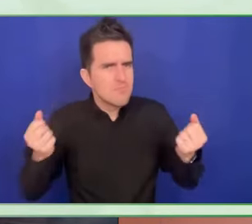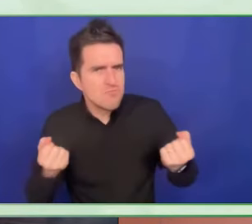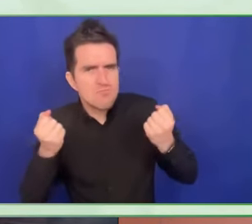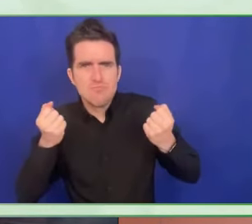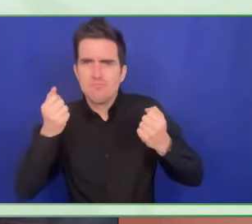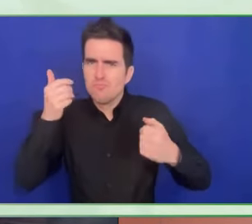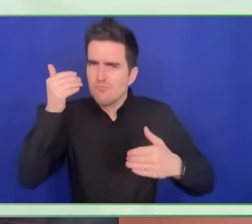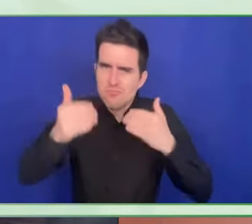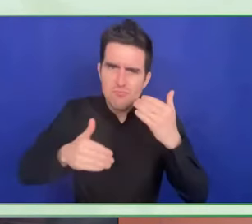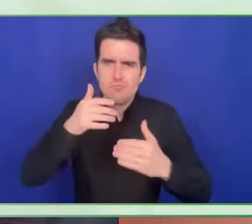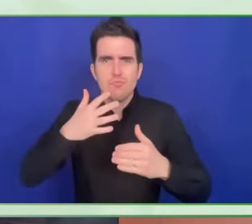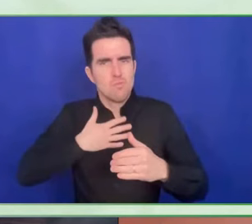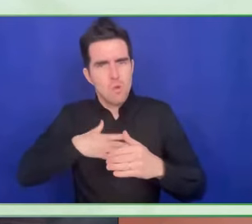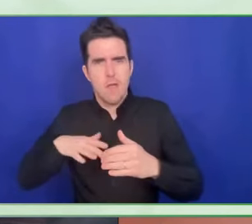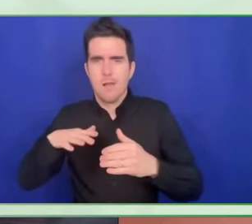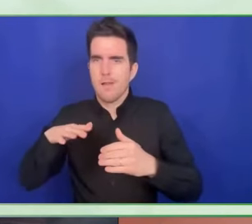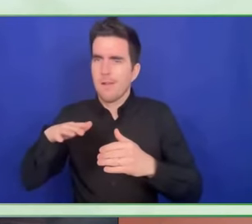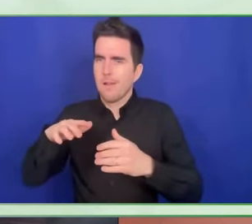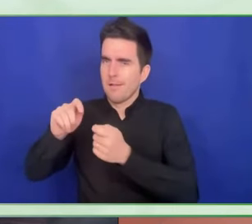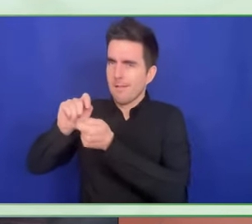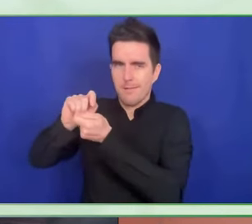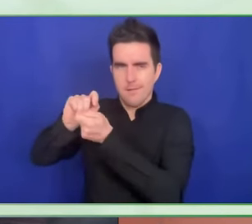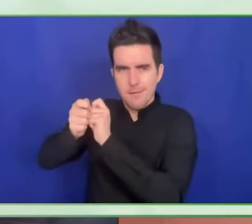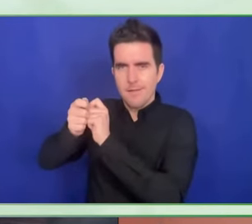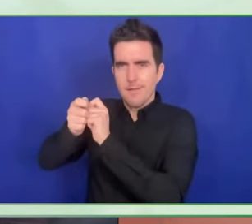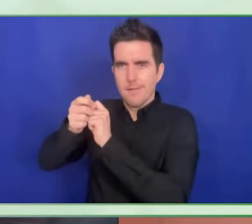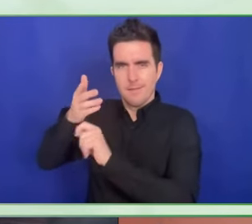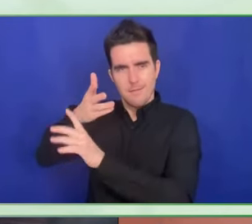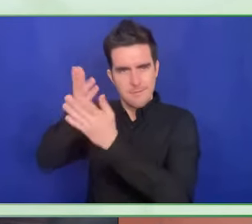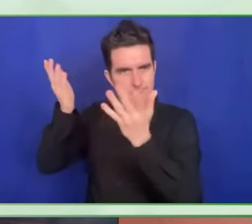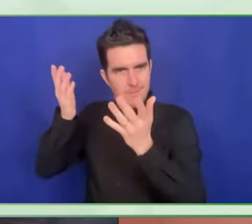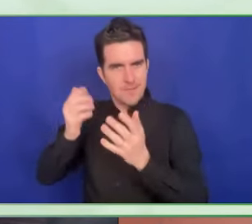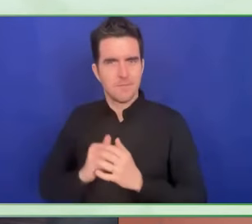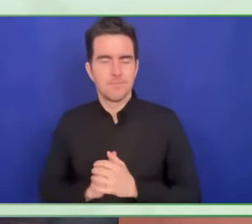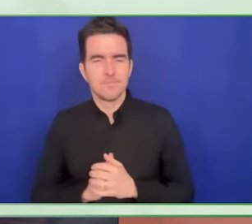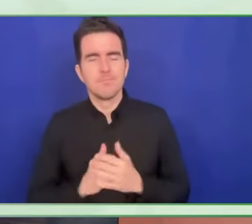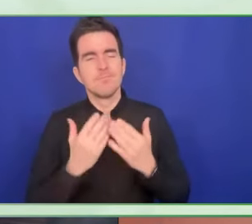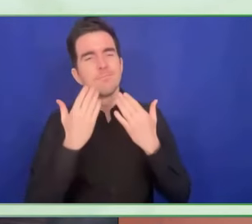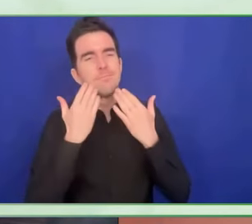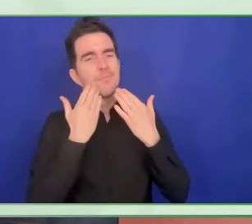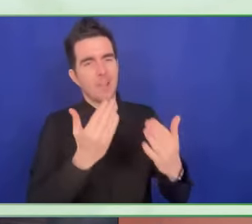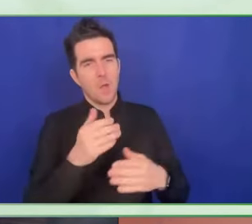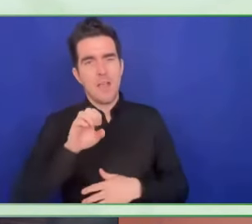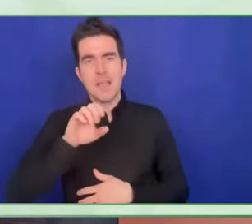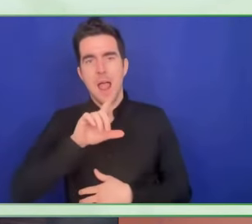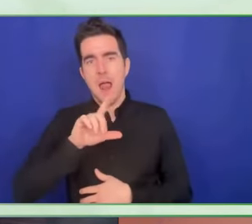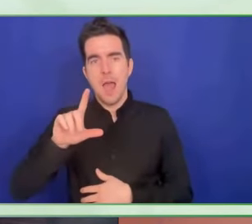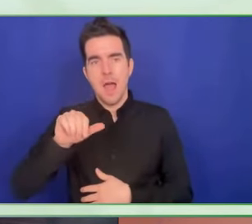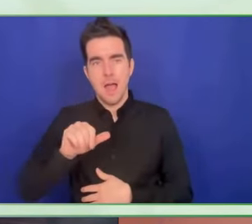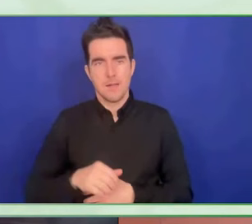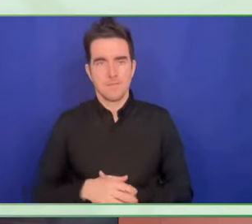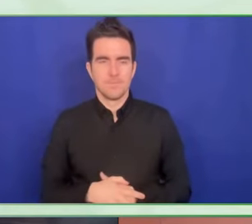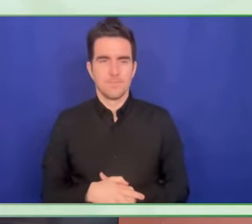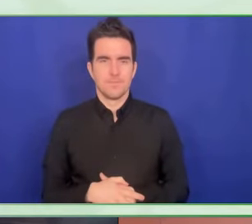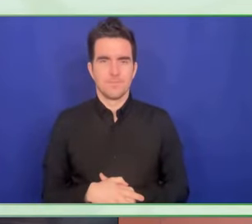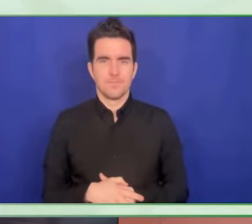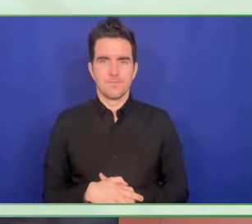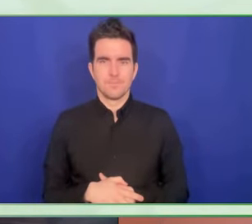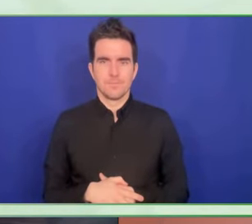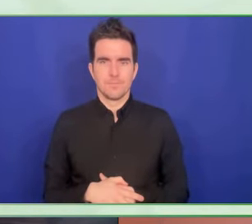getting started on this topic. Last year, we had our first panel on sexual rights and